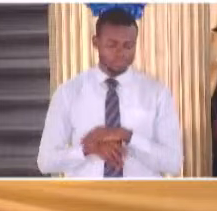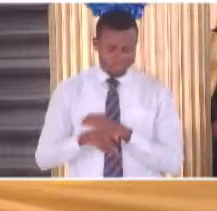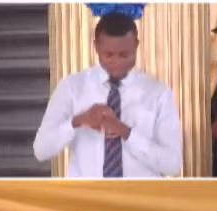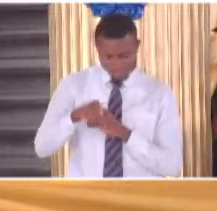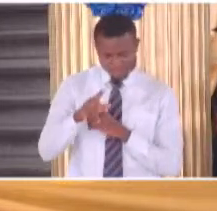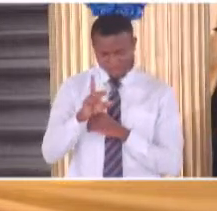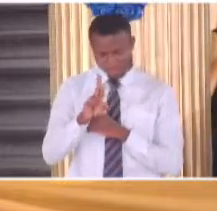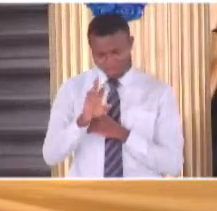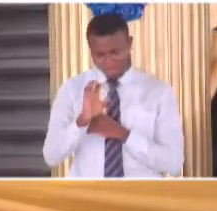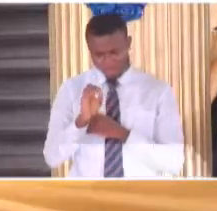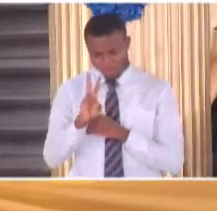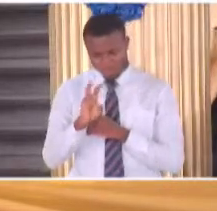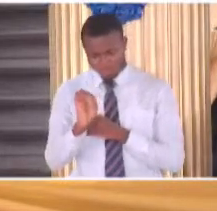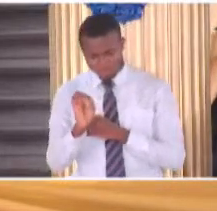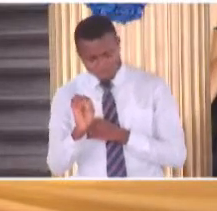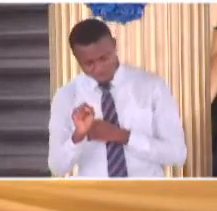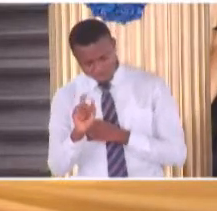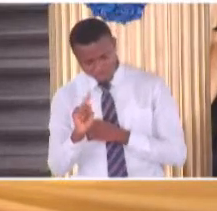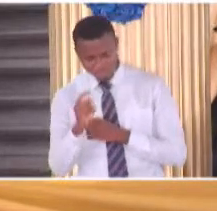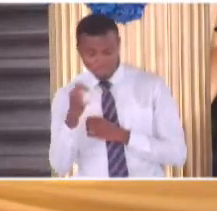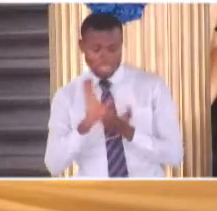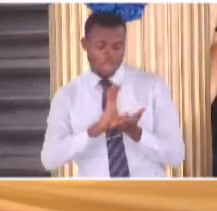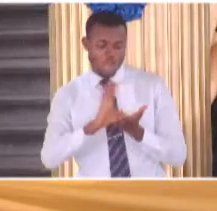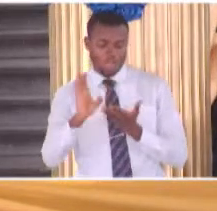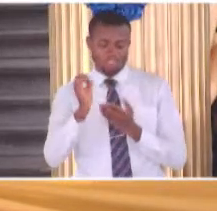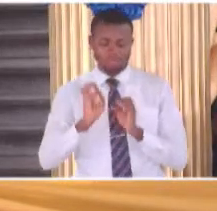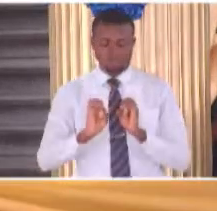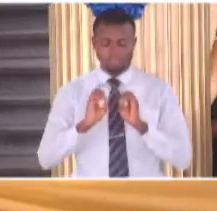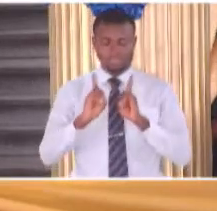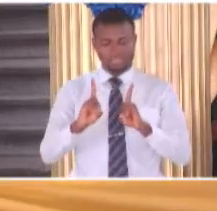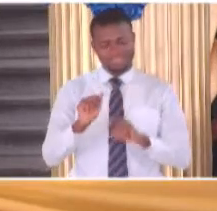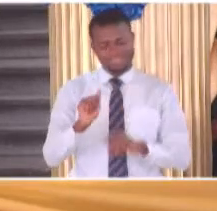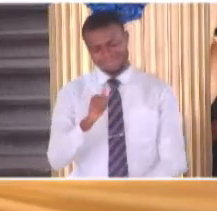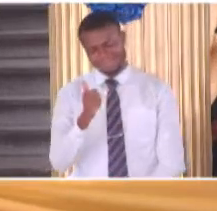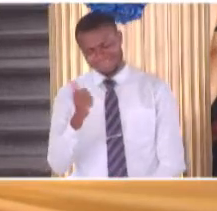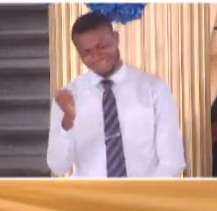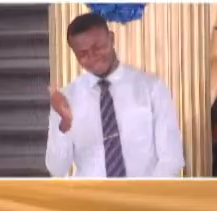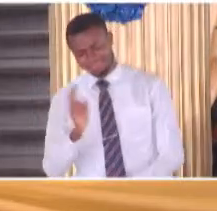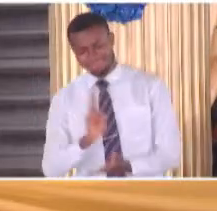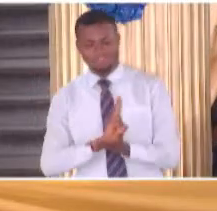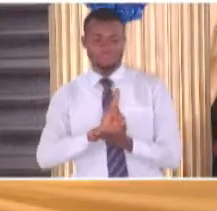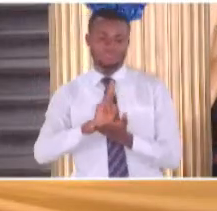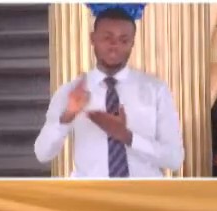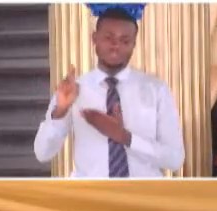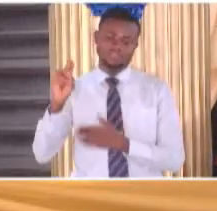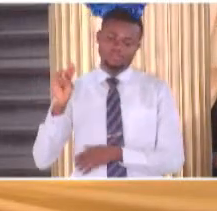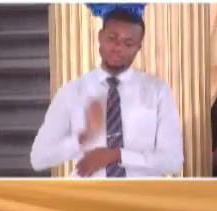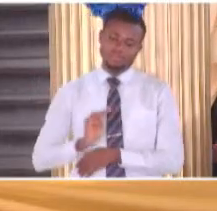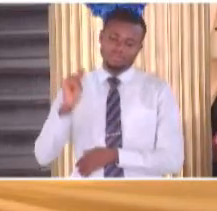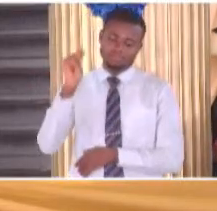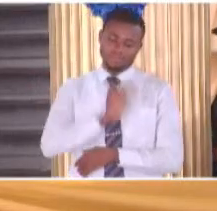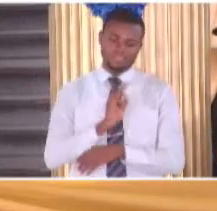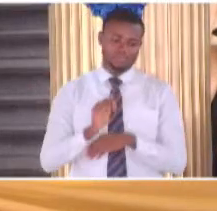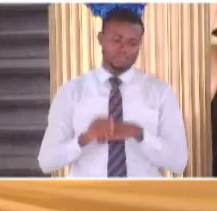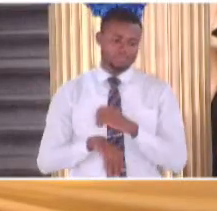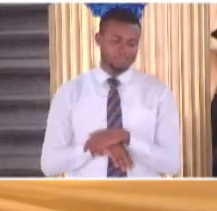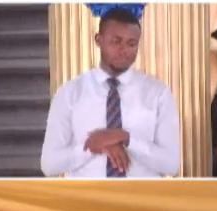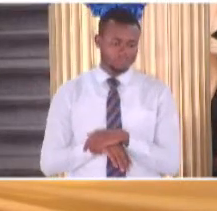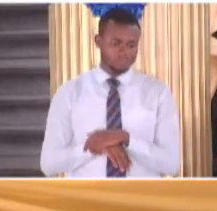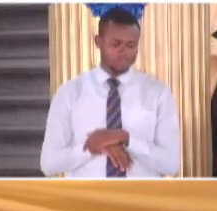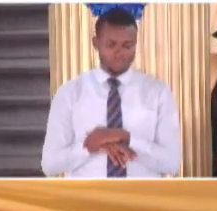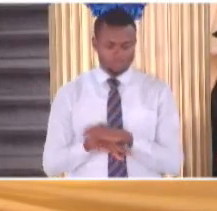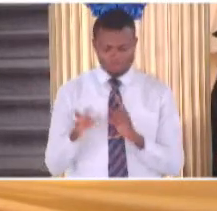Provost of the College of Education, and other university officials, guest